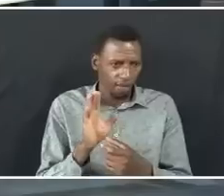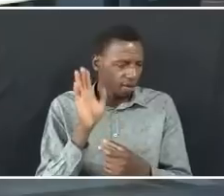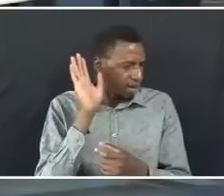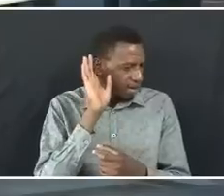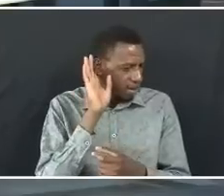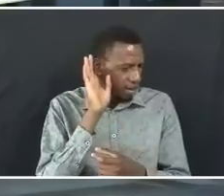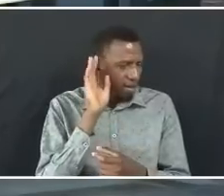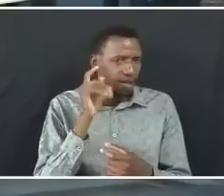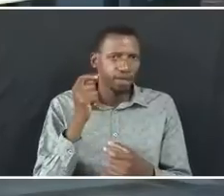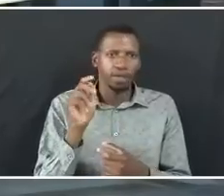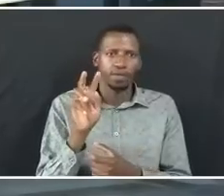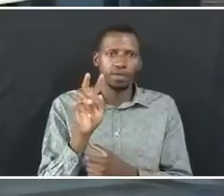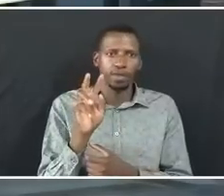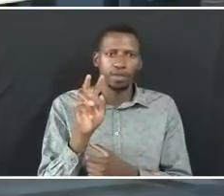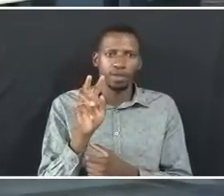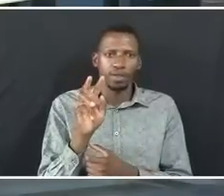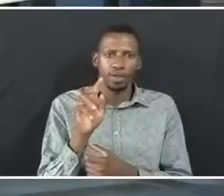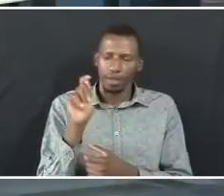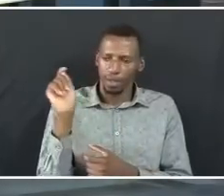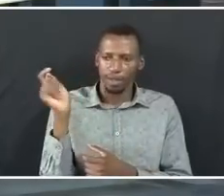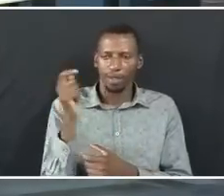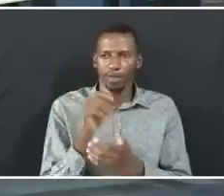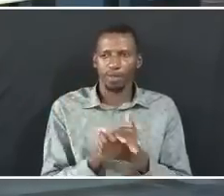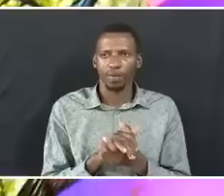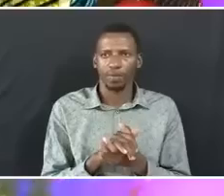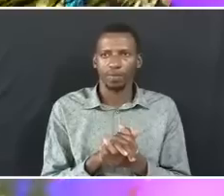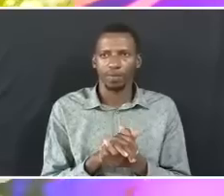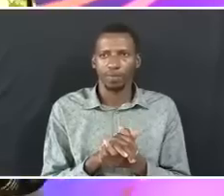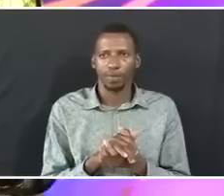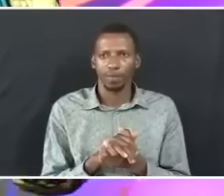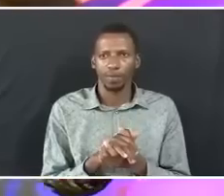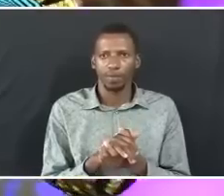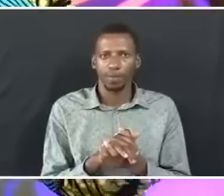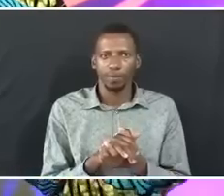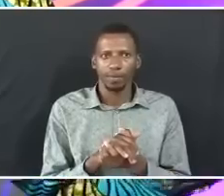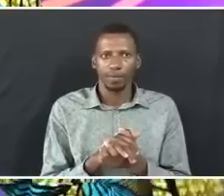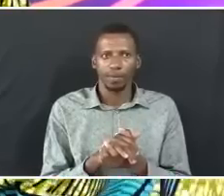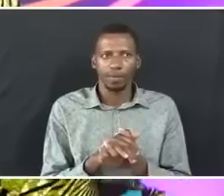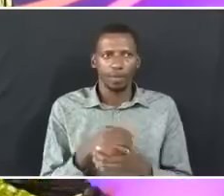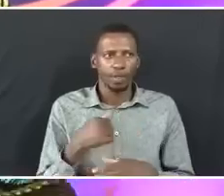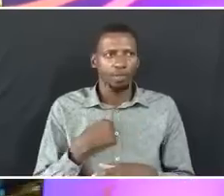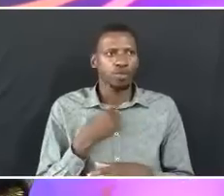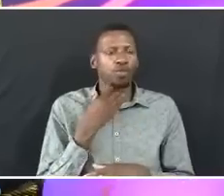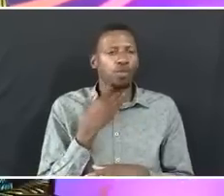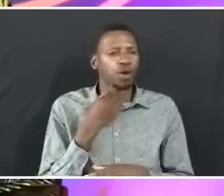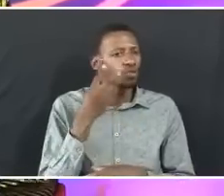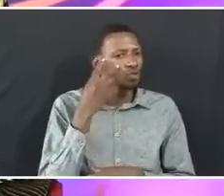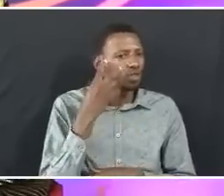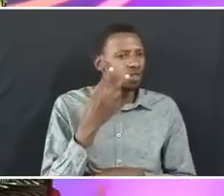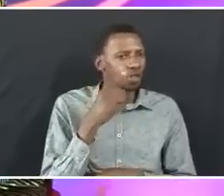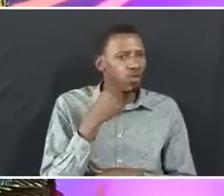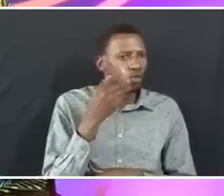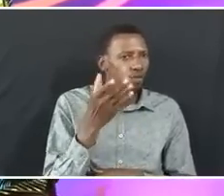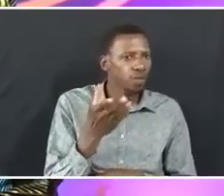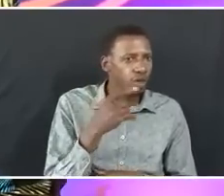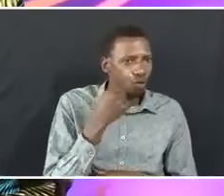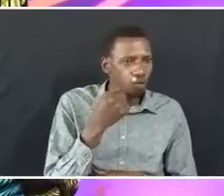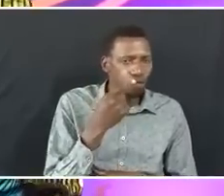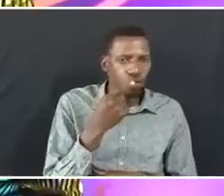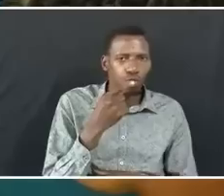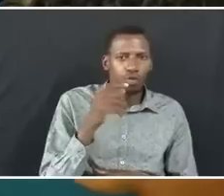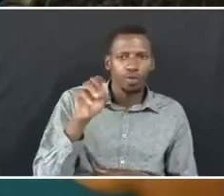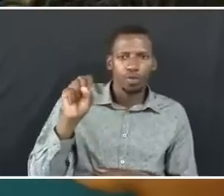Kenya. I never heard about it. Let me see anyone here who was a sample in that statistic.